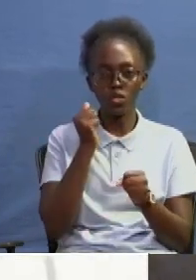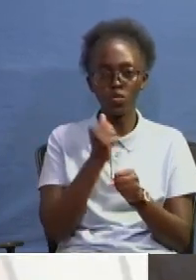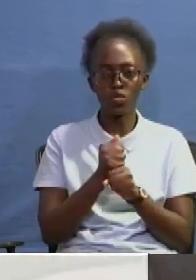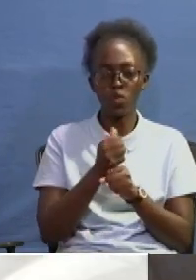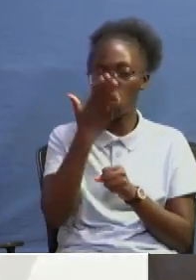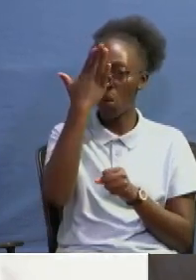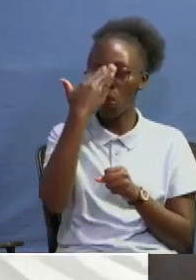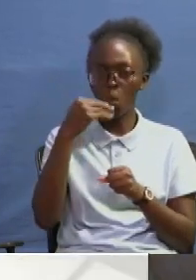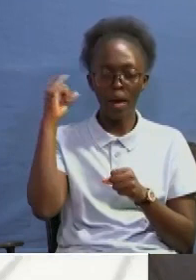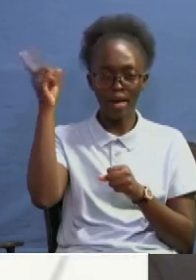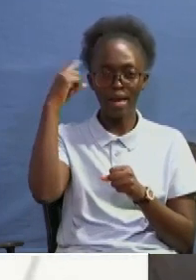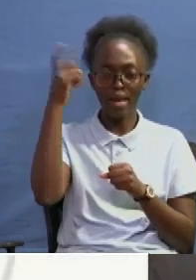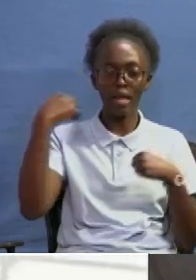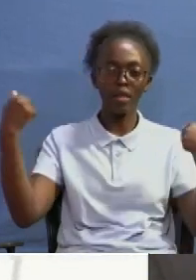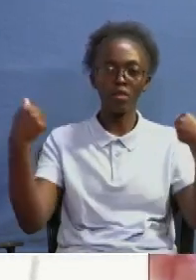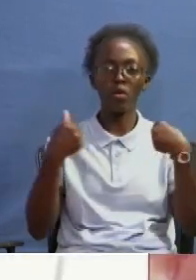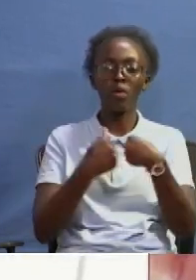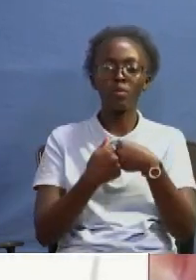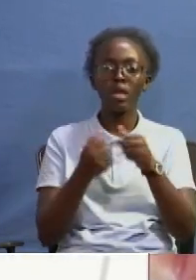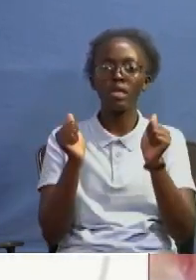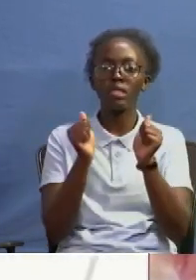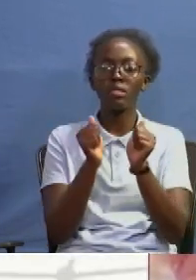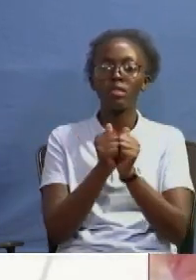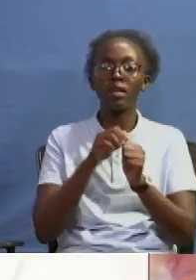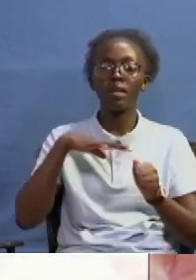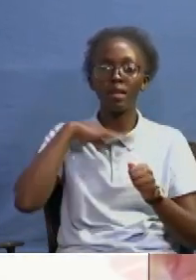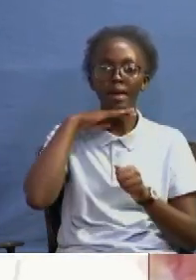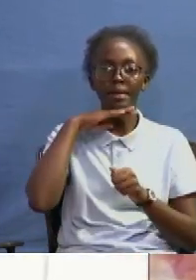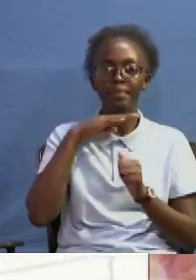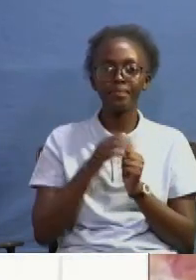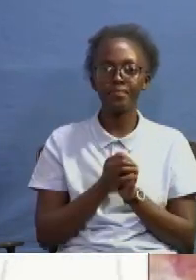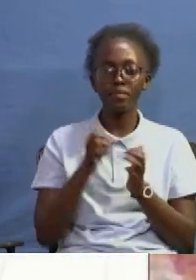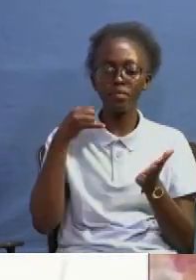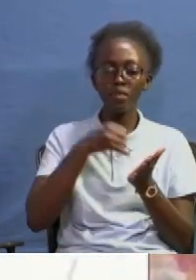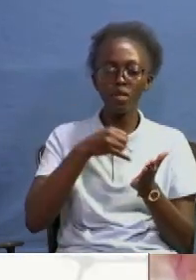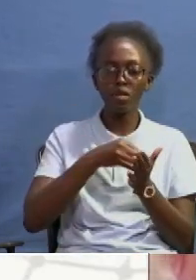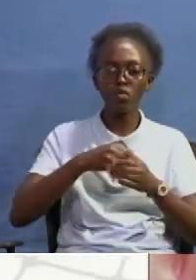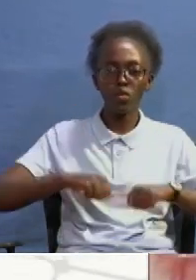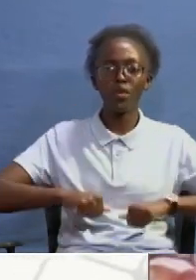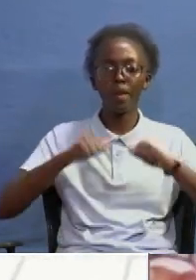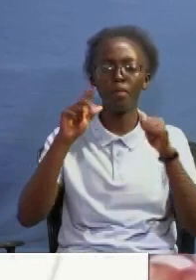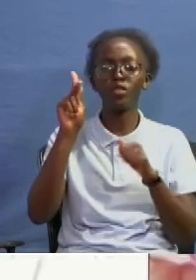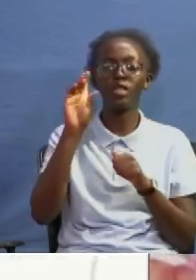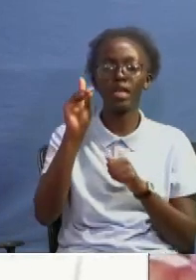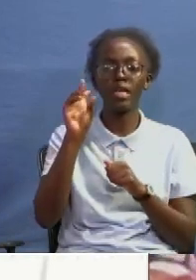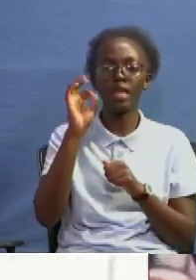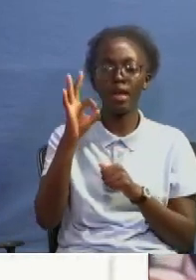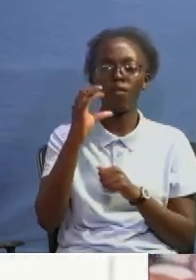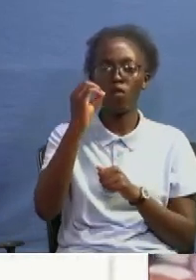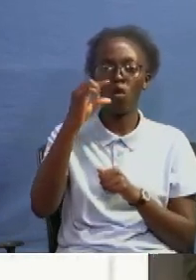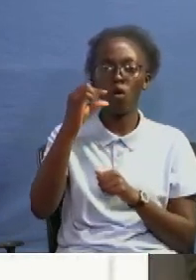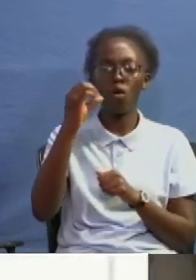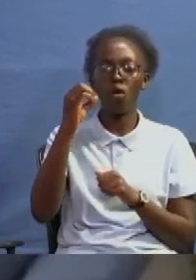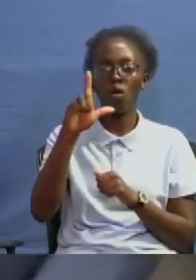horrific helicopter crash that claimed the lives of 10 military officials, including the Chief of Defense Forces General Francis